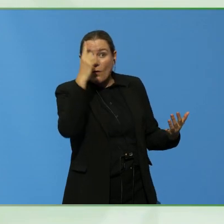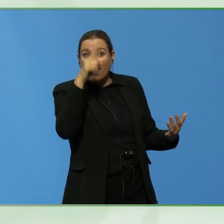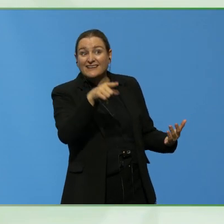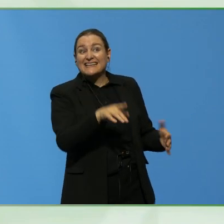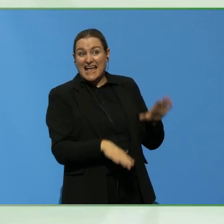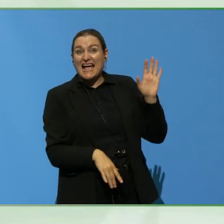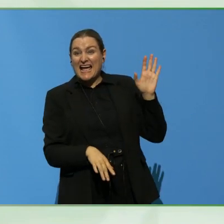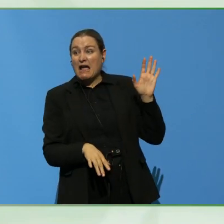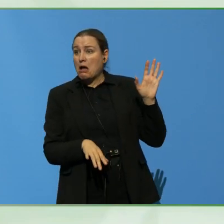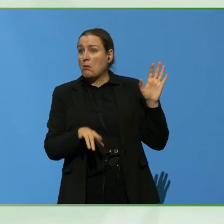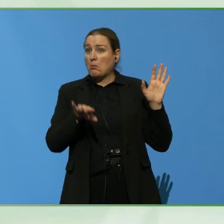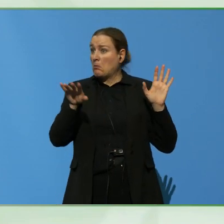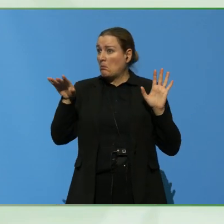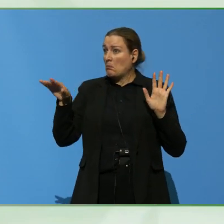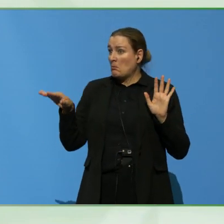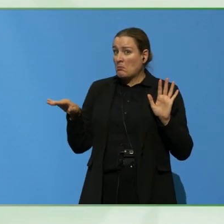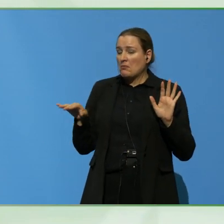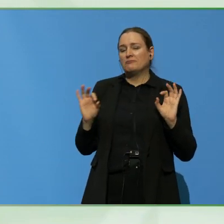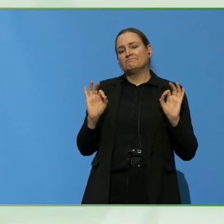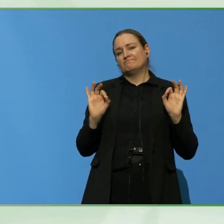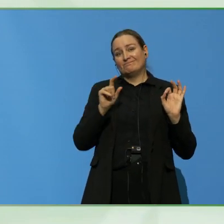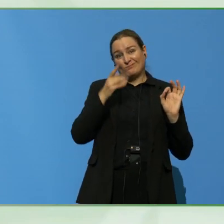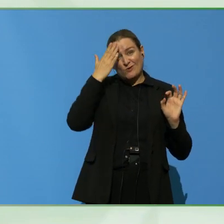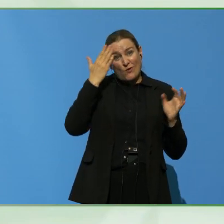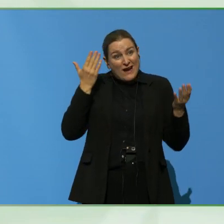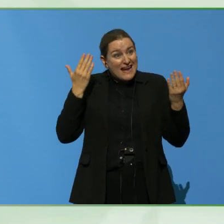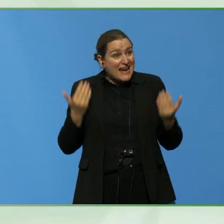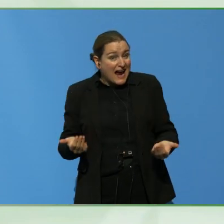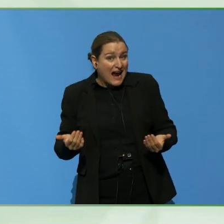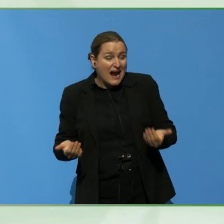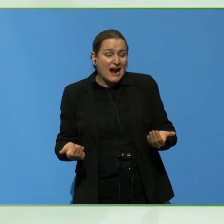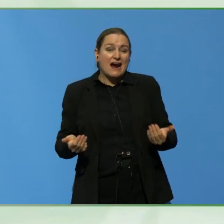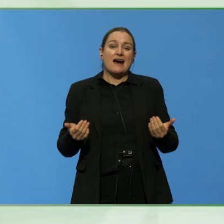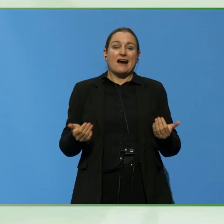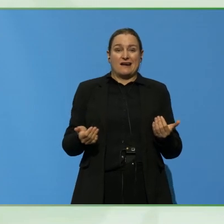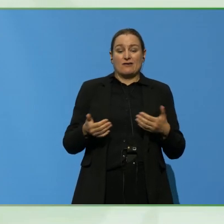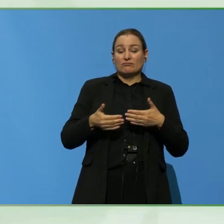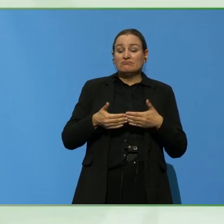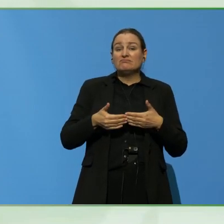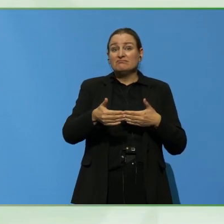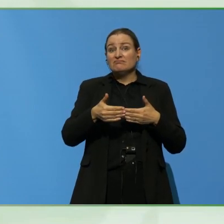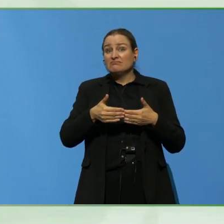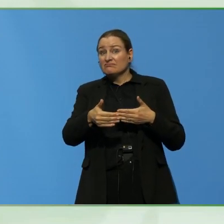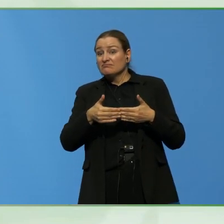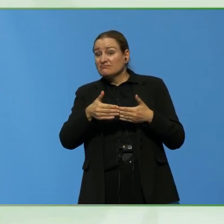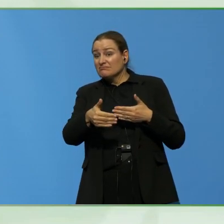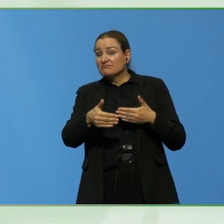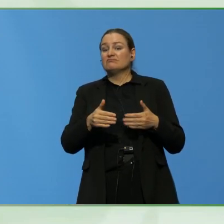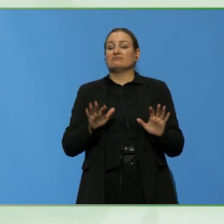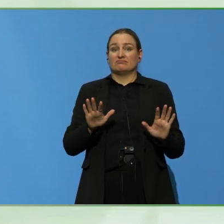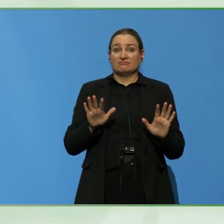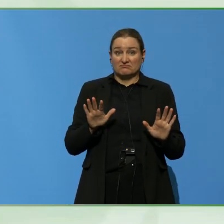Perfect. Then you know that right now we are getting into the point that we will soon have